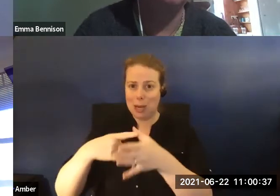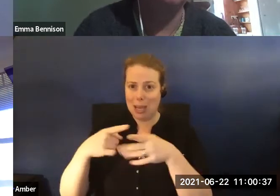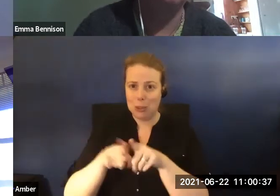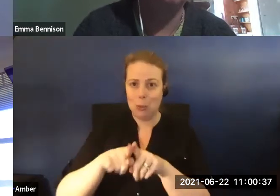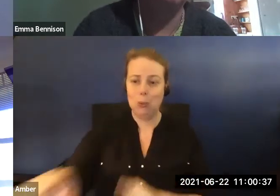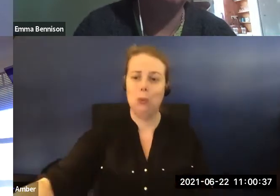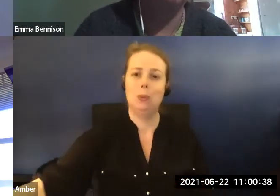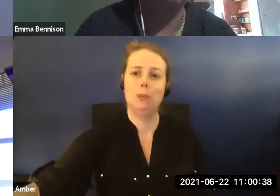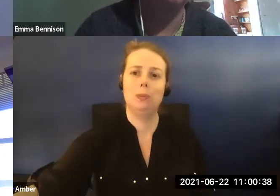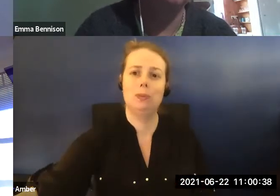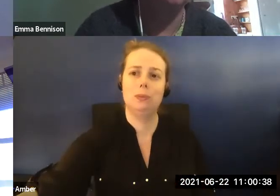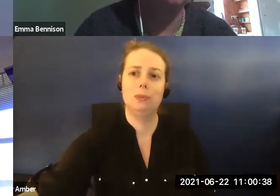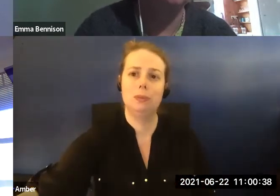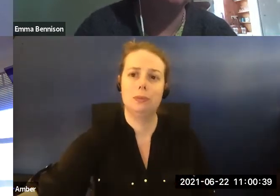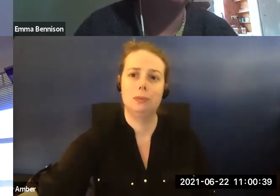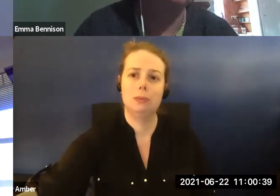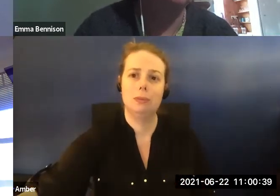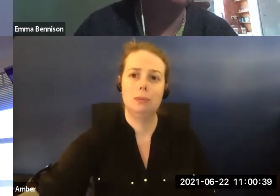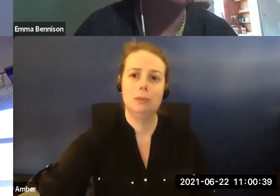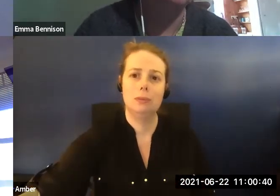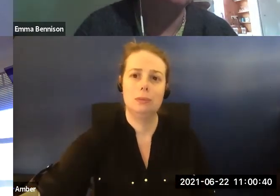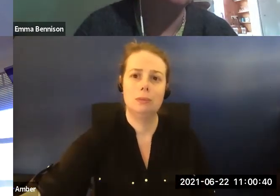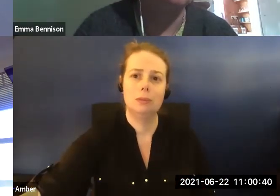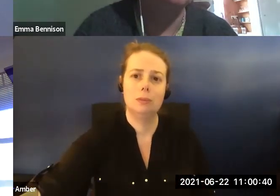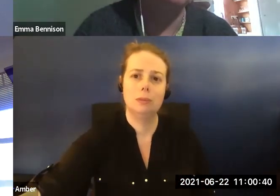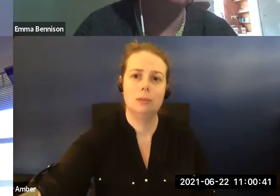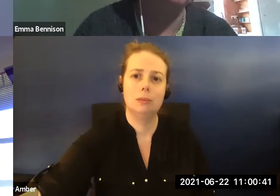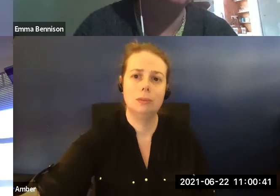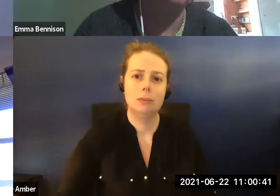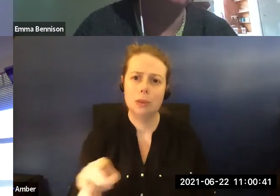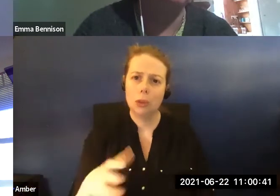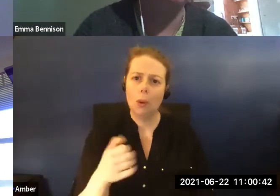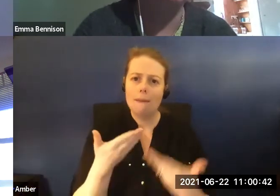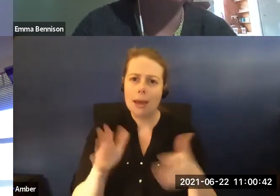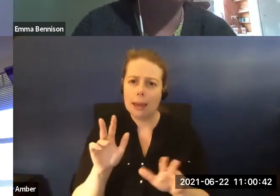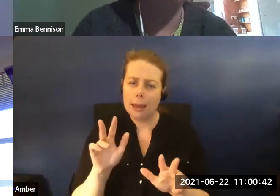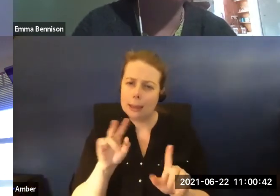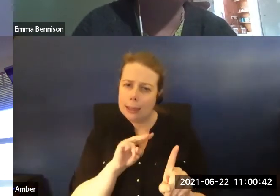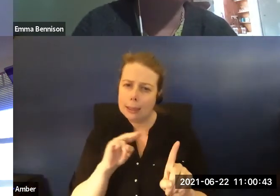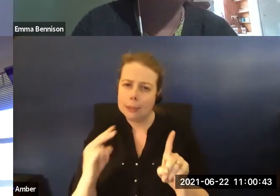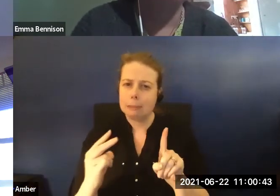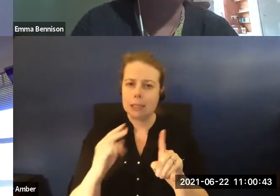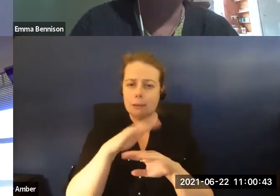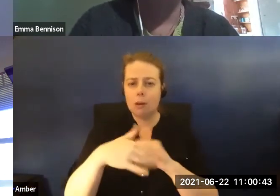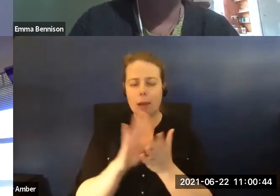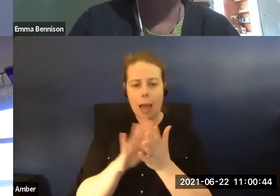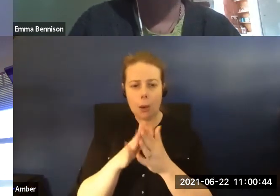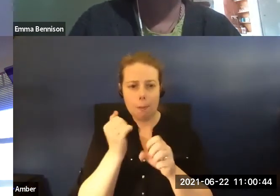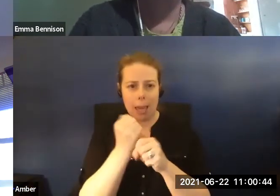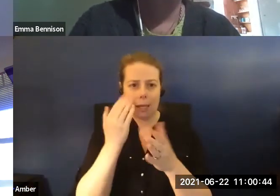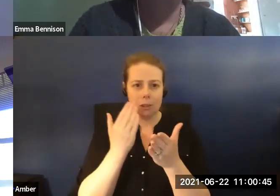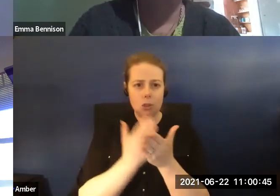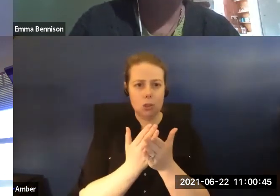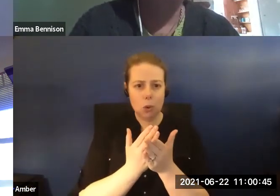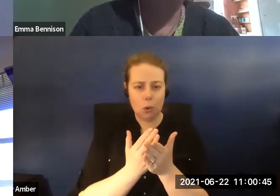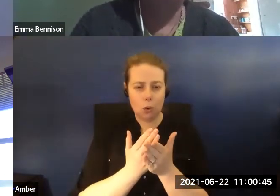have any views about how how to ensure that algorithms,